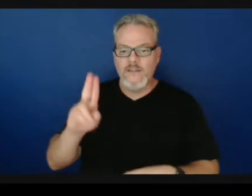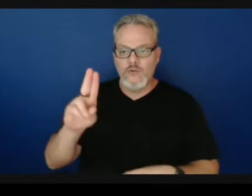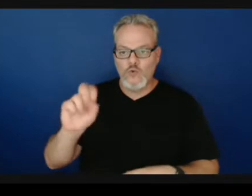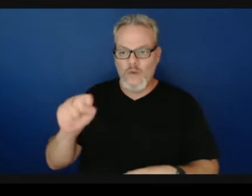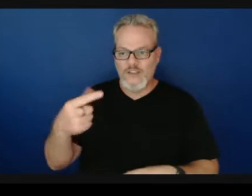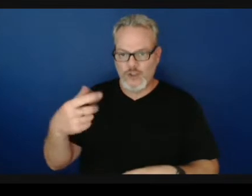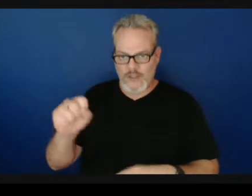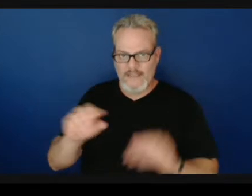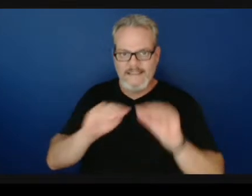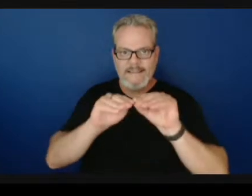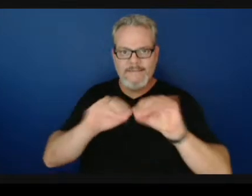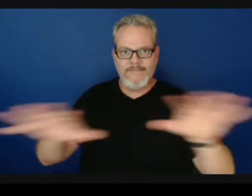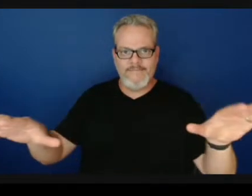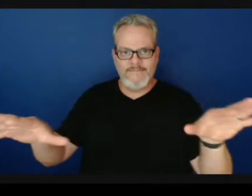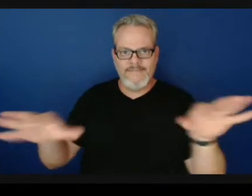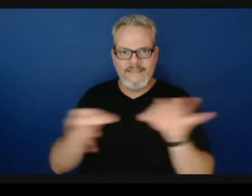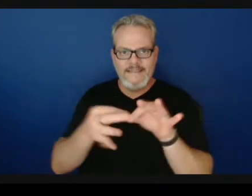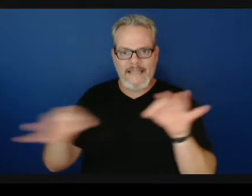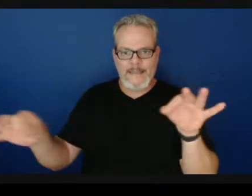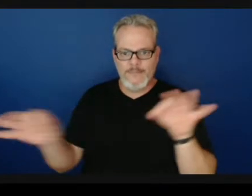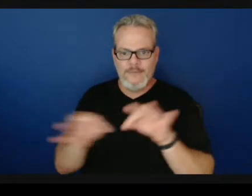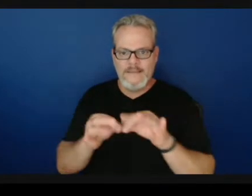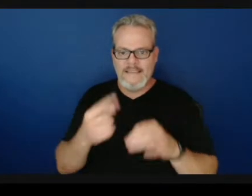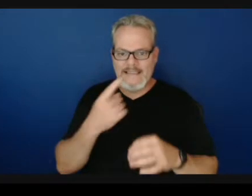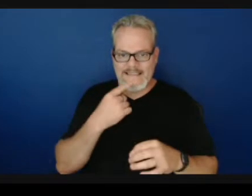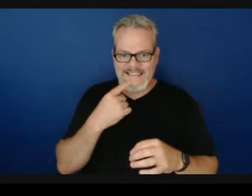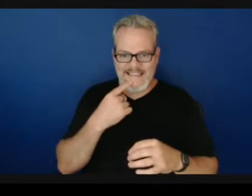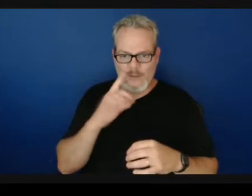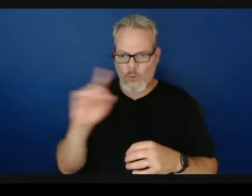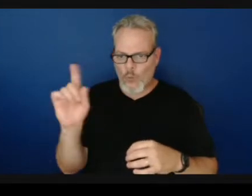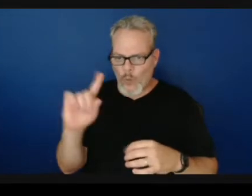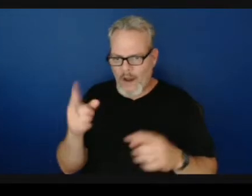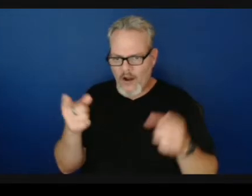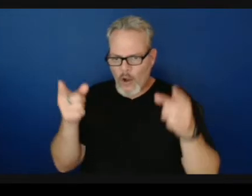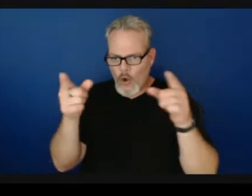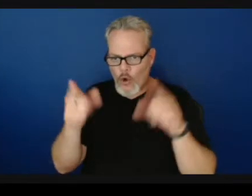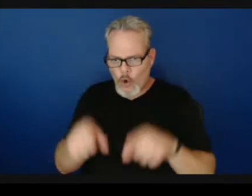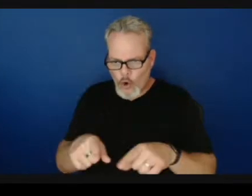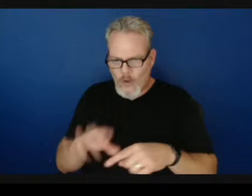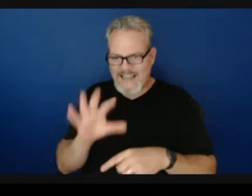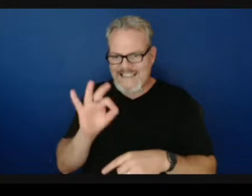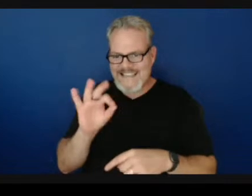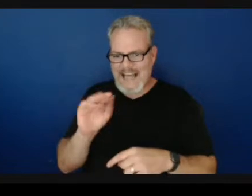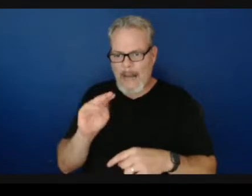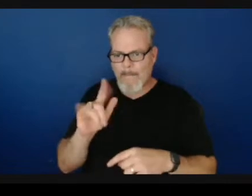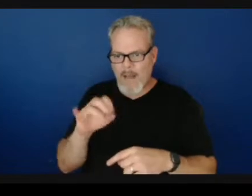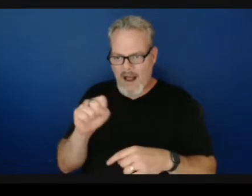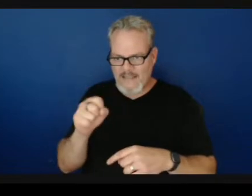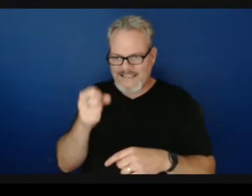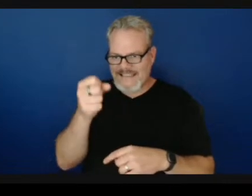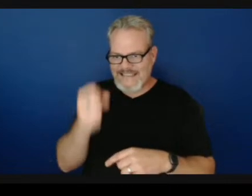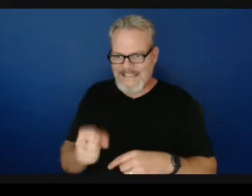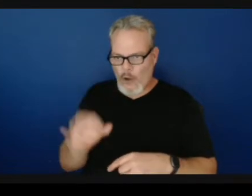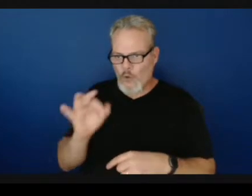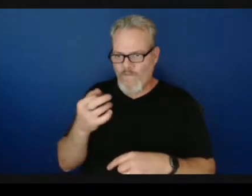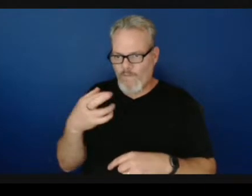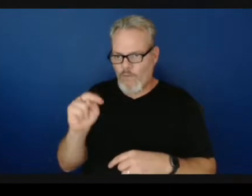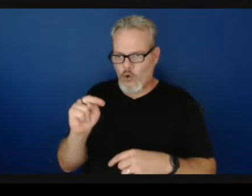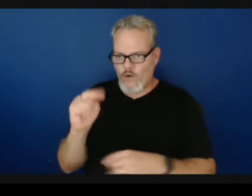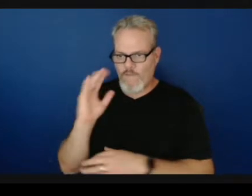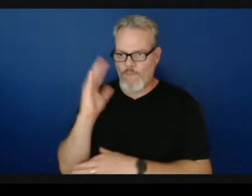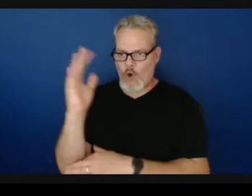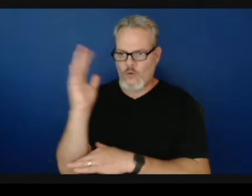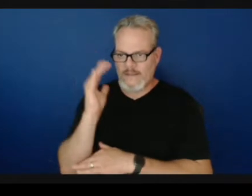statement in which they noted where the earthquake occurred, 9 miles south of Fern Forest, the aftershocks that